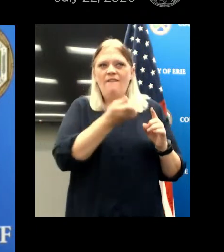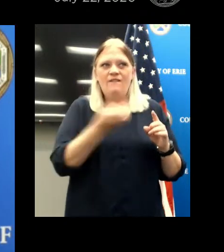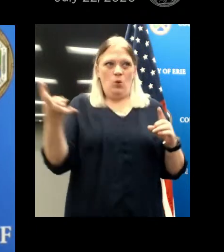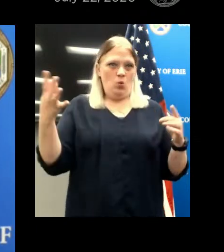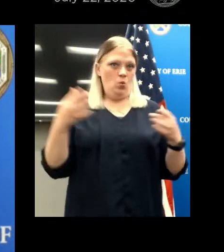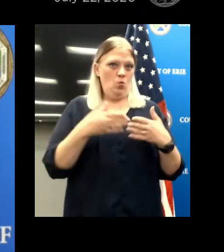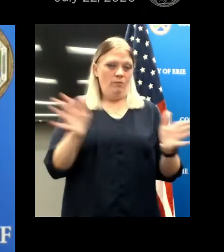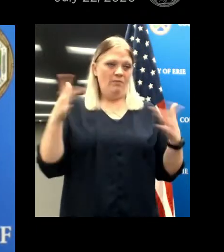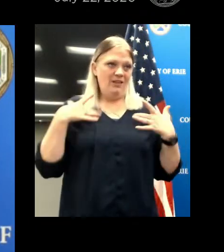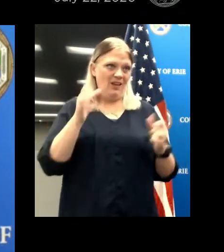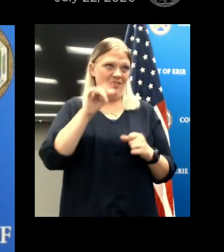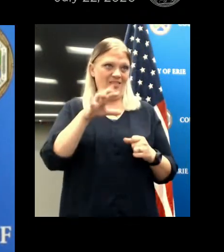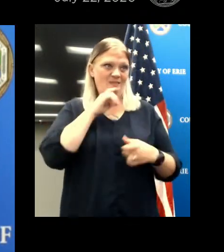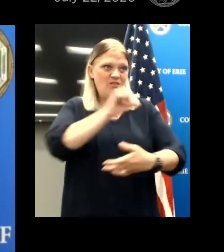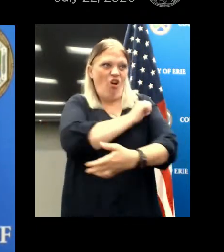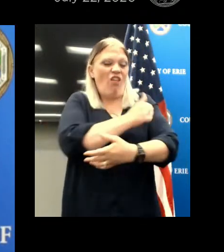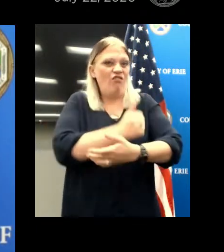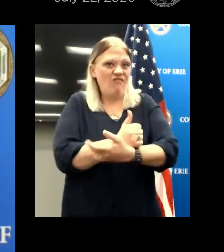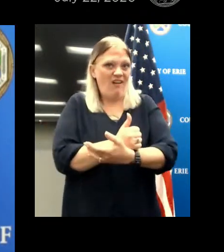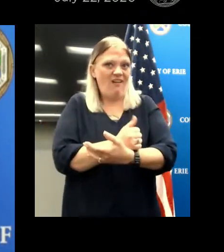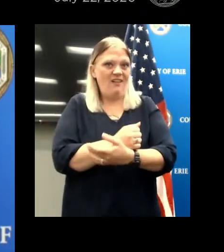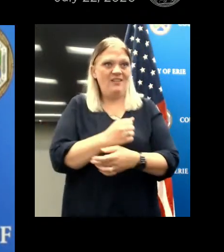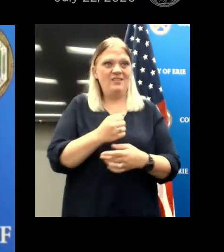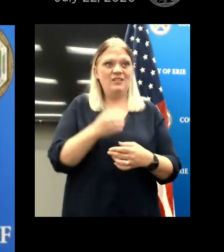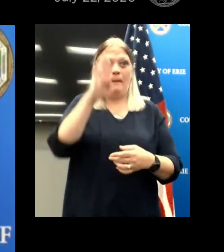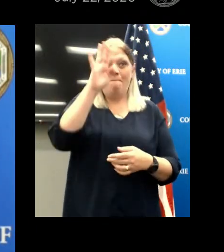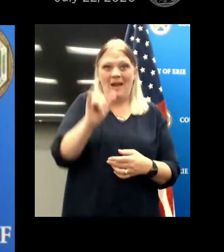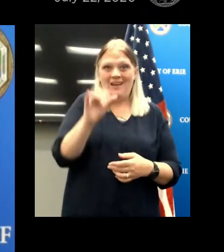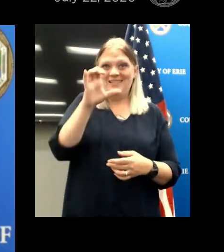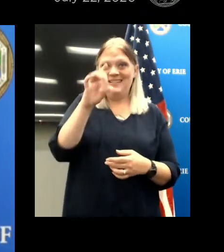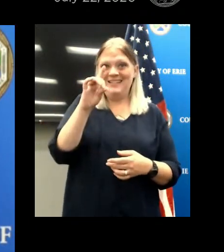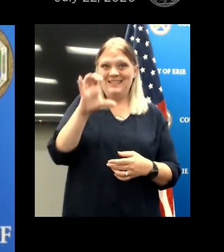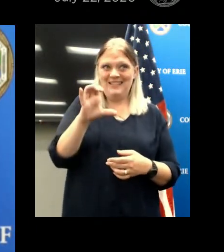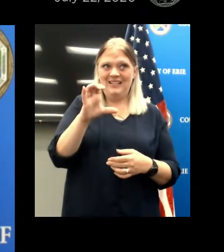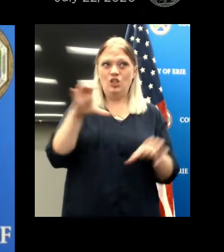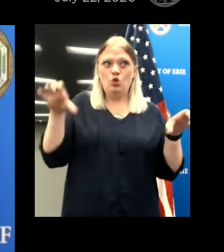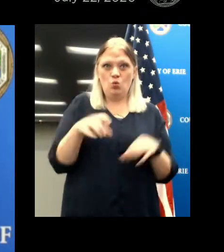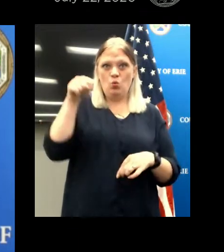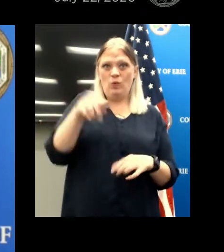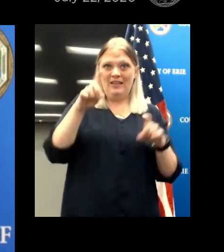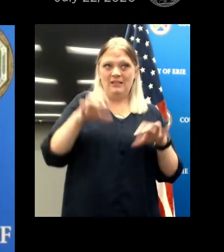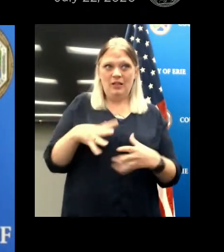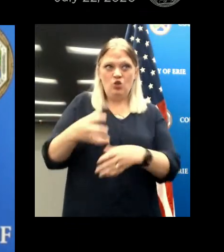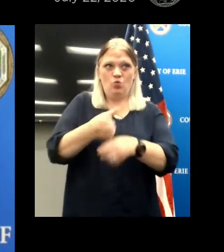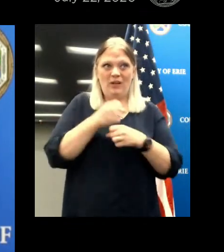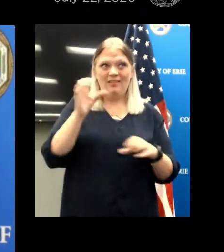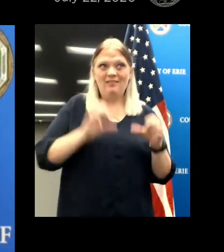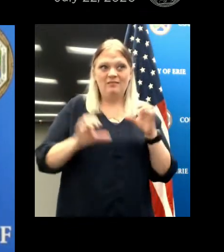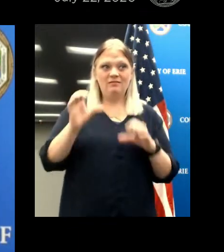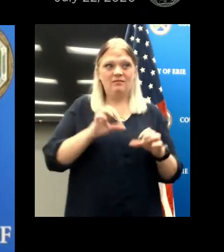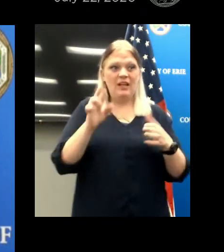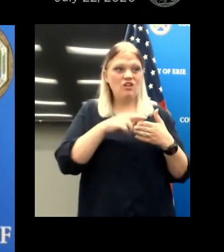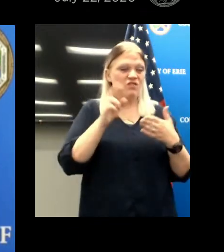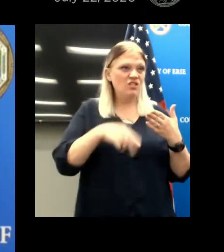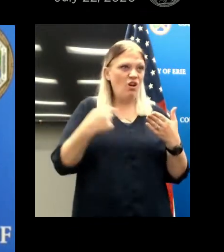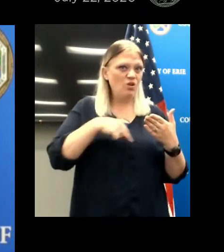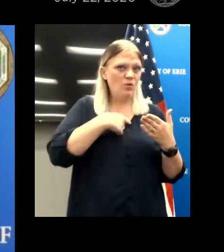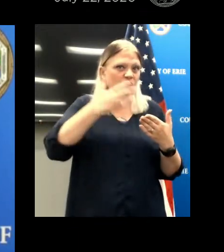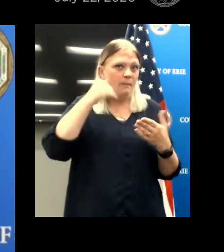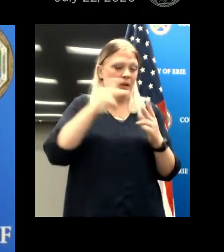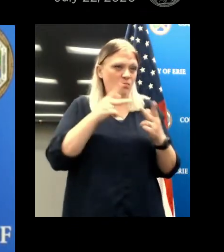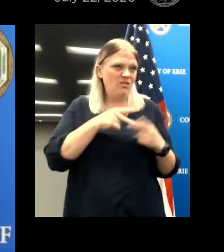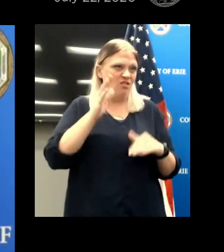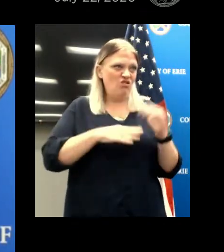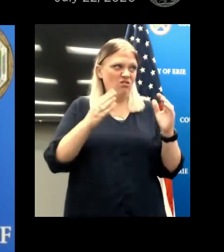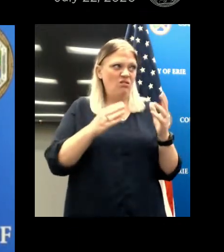public health labs that are authorized by the CDC to perform these tests, to get the reagents, and as a result, we're in a better position than